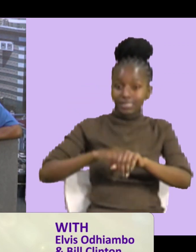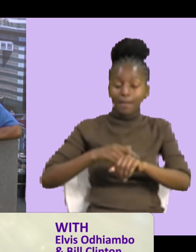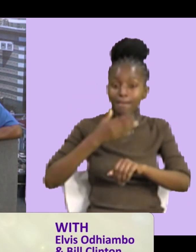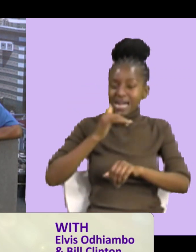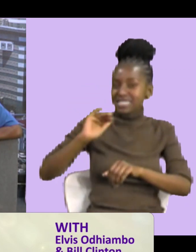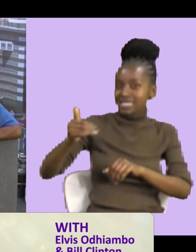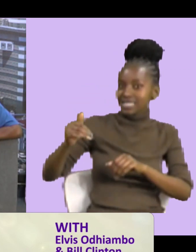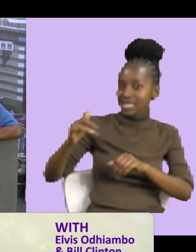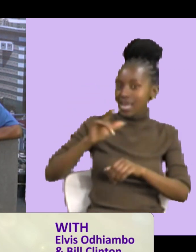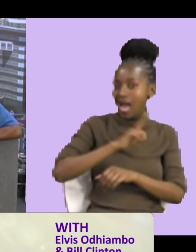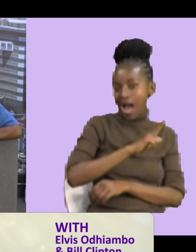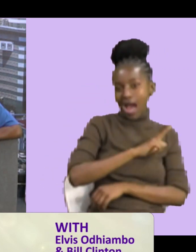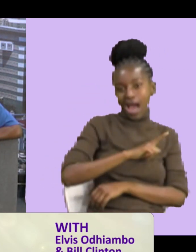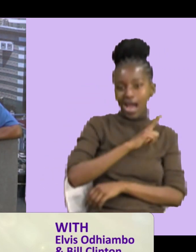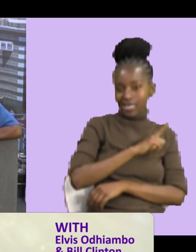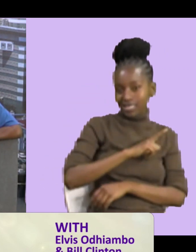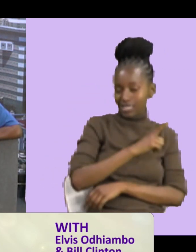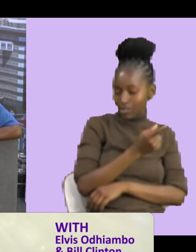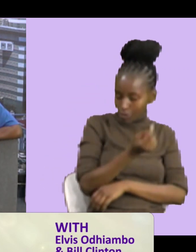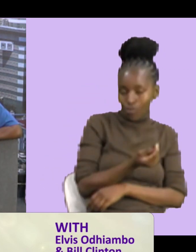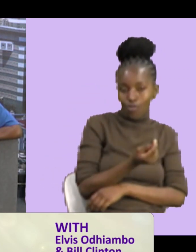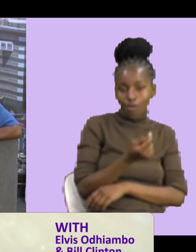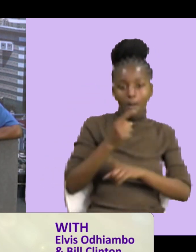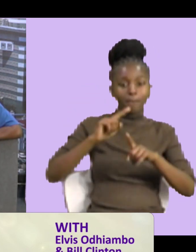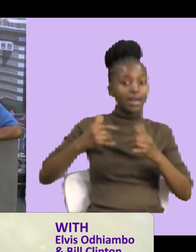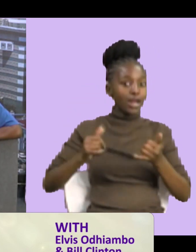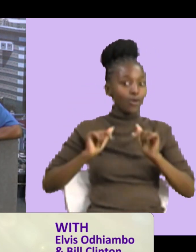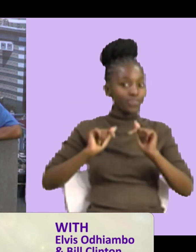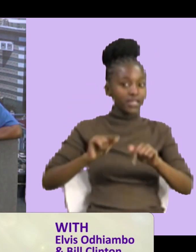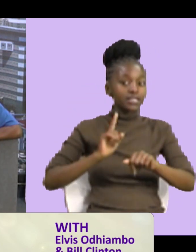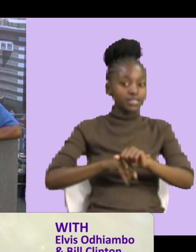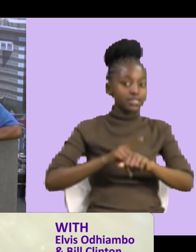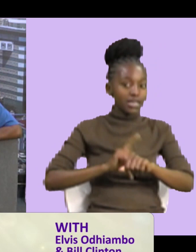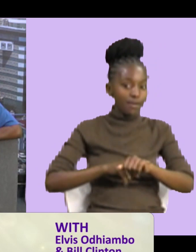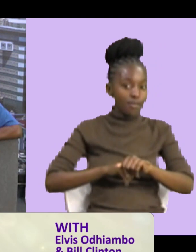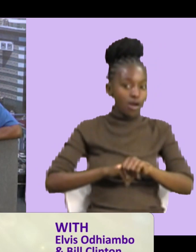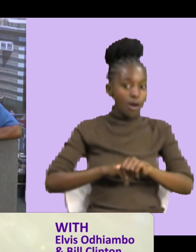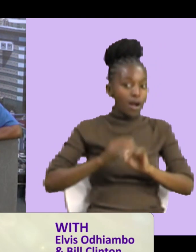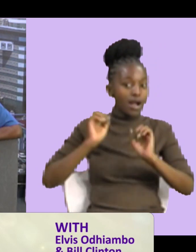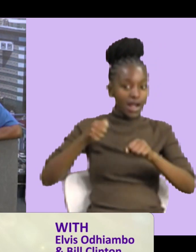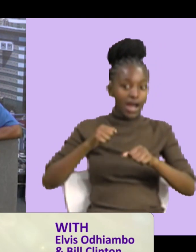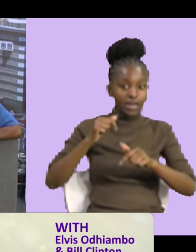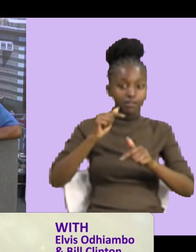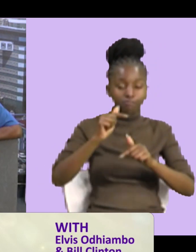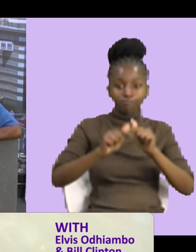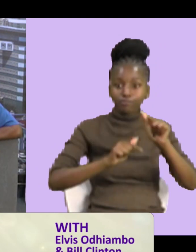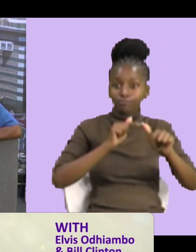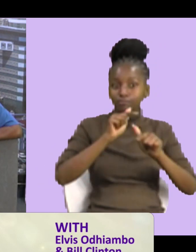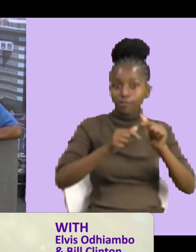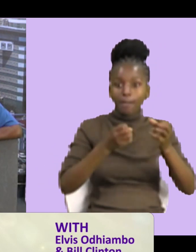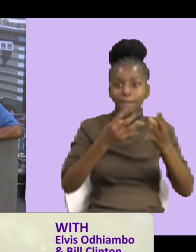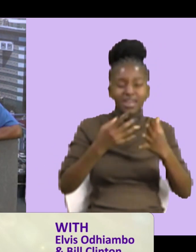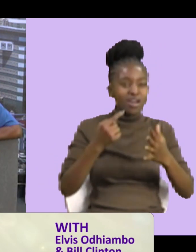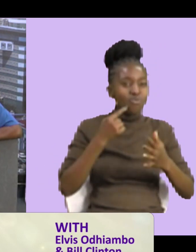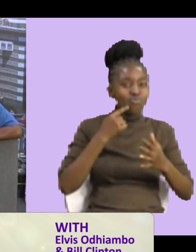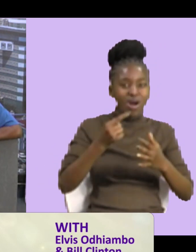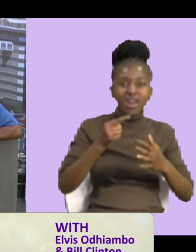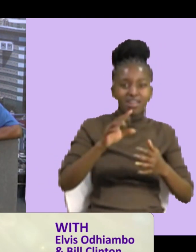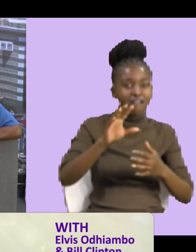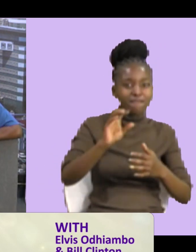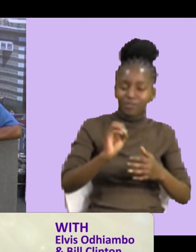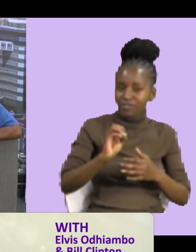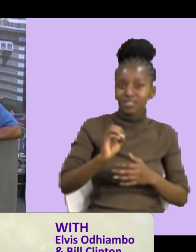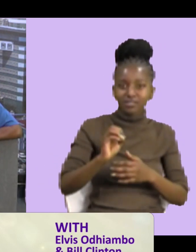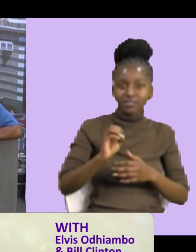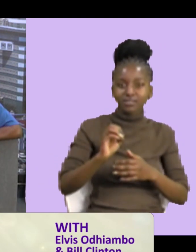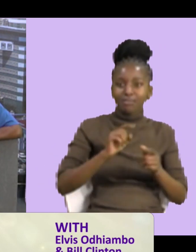to waliponea kidogo tu. So this time around, of course, with all of the allegations, they have about 115 allegations against them. So we are going